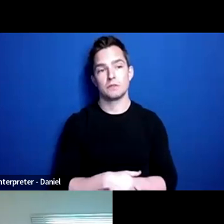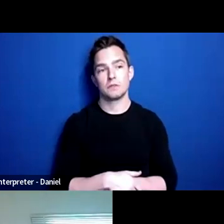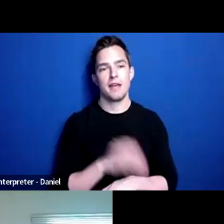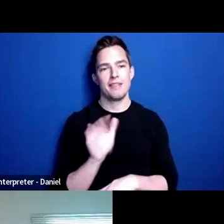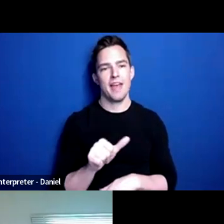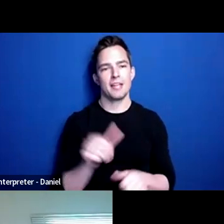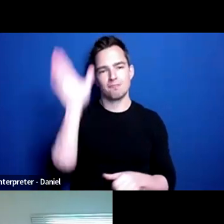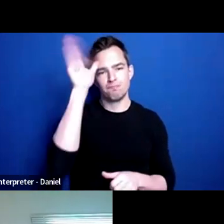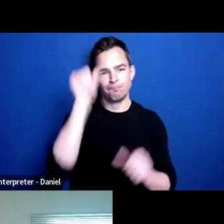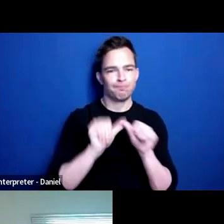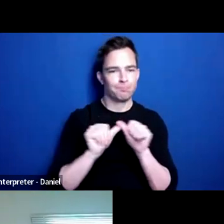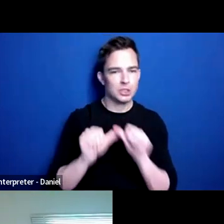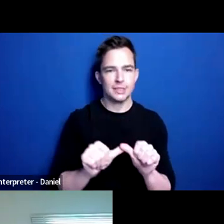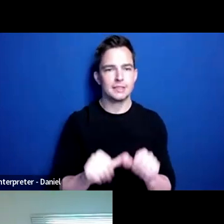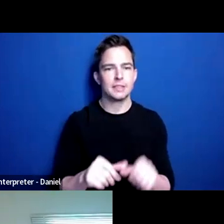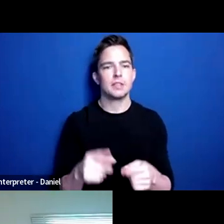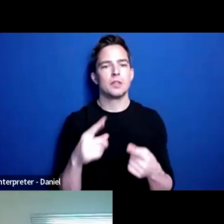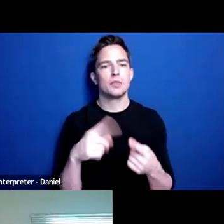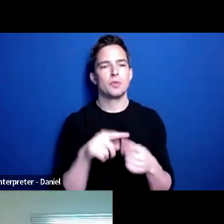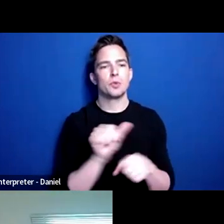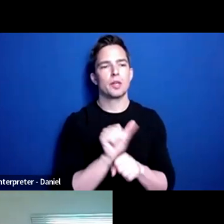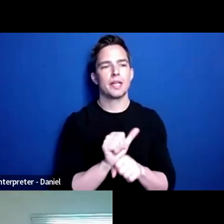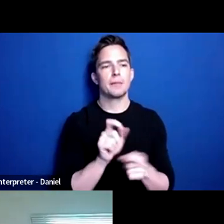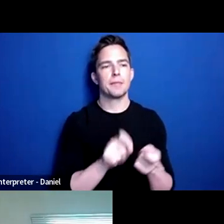persist when working particularly with